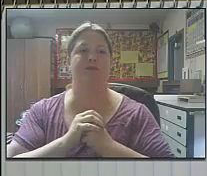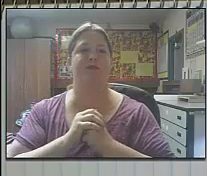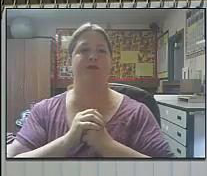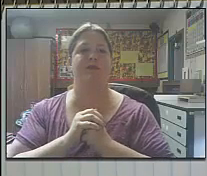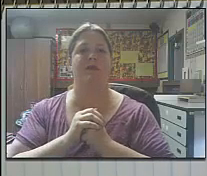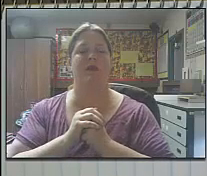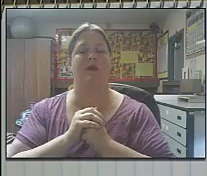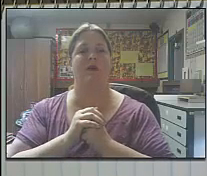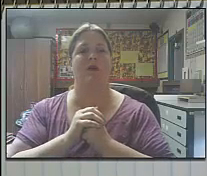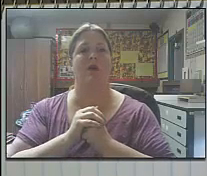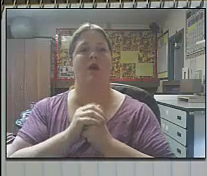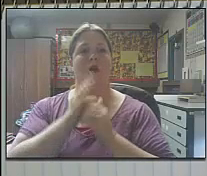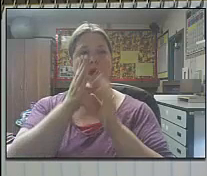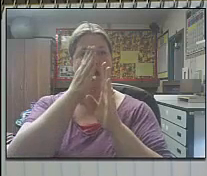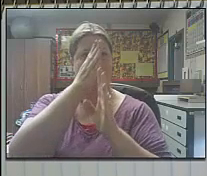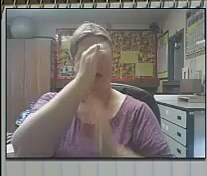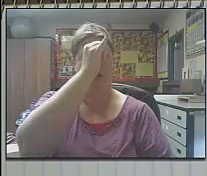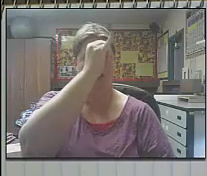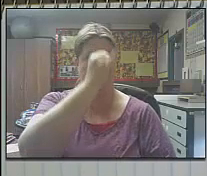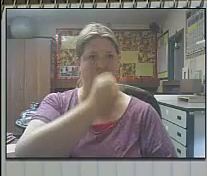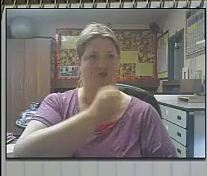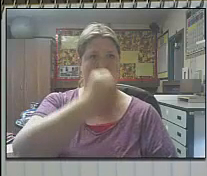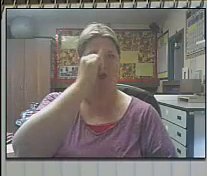Underneath each of these, go ahead and draw